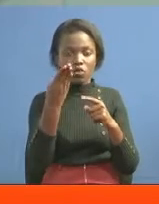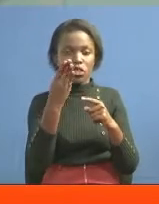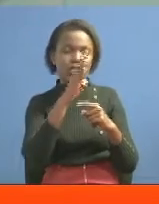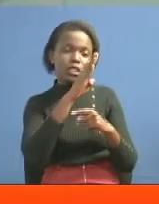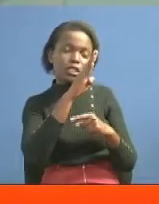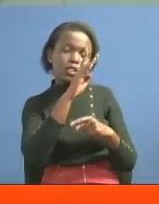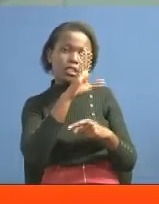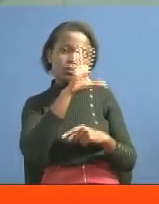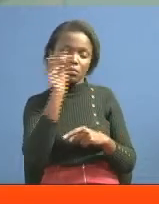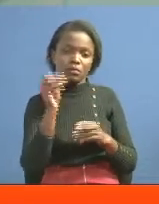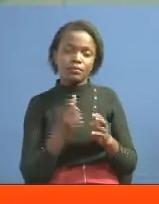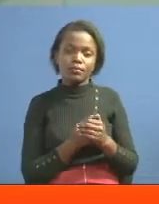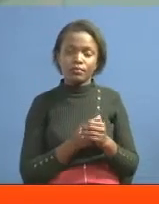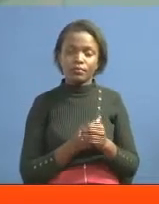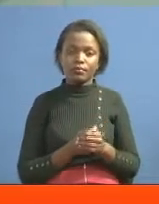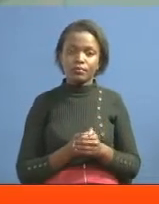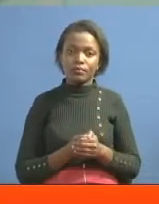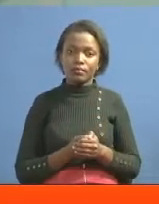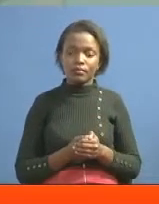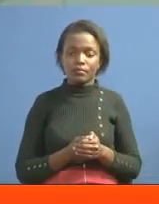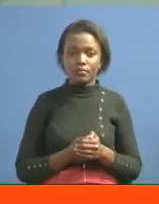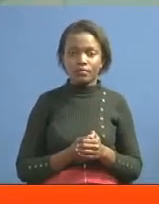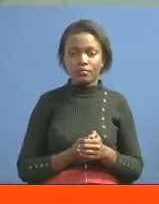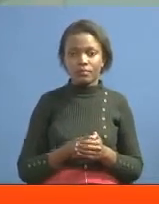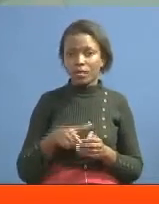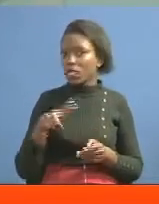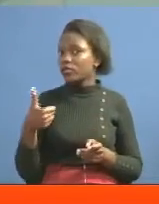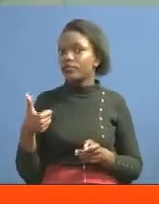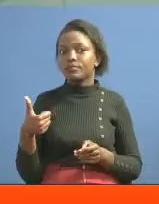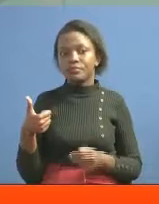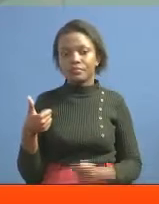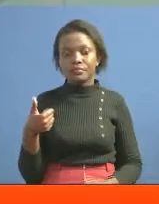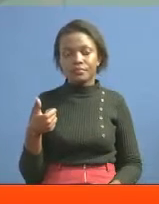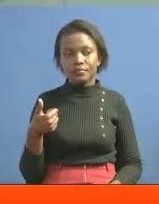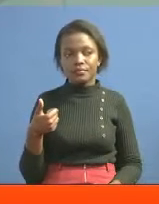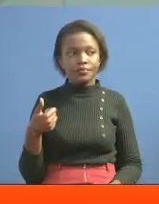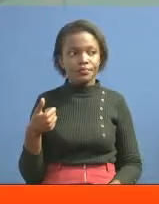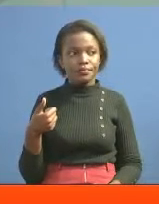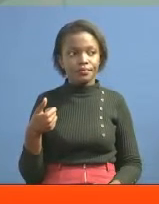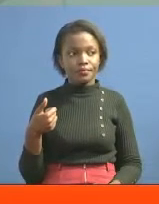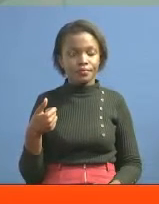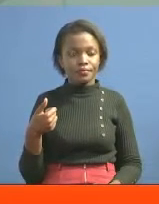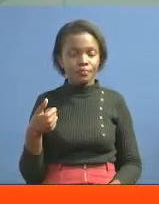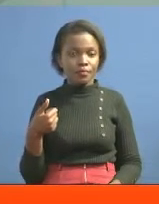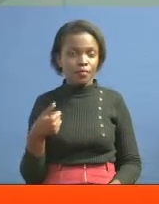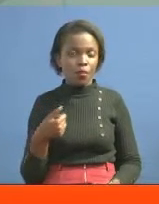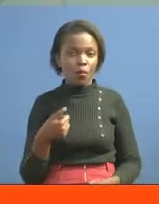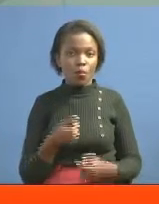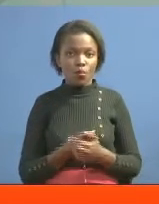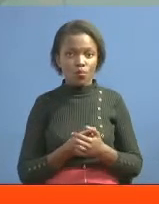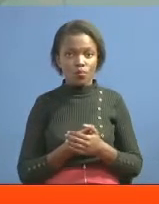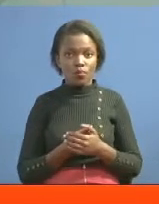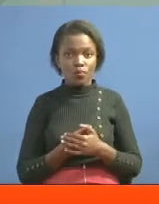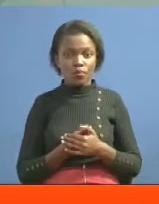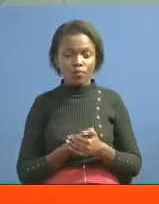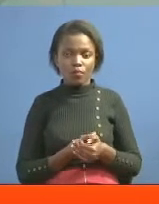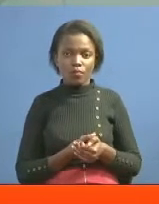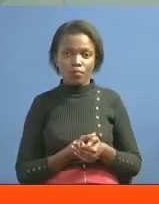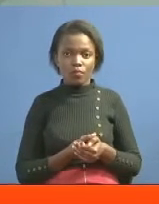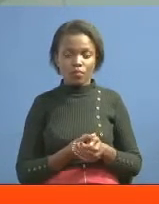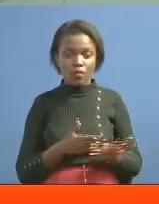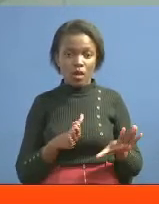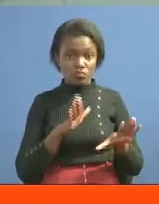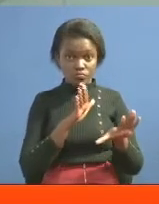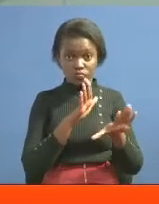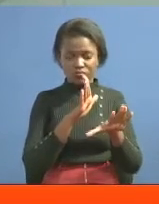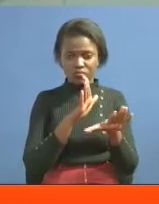from 30% to 25%. And generally other stimuli, right? Yeah. So that was a good